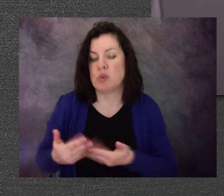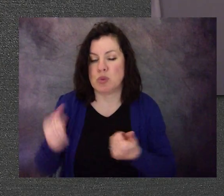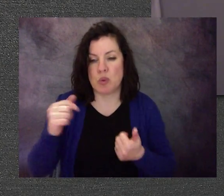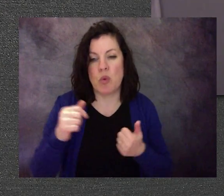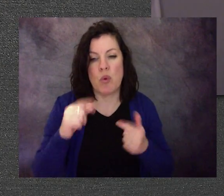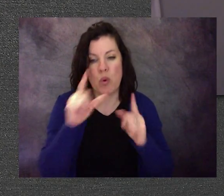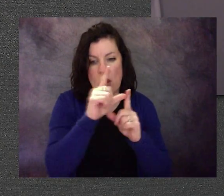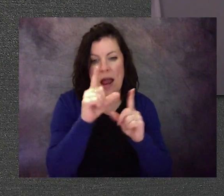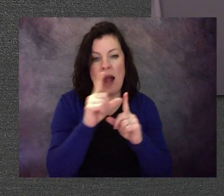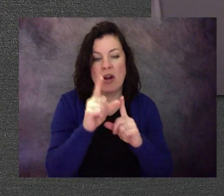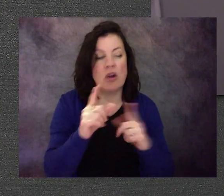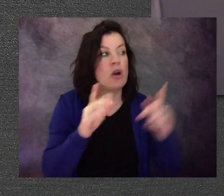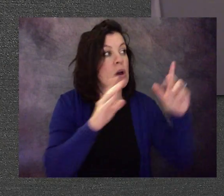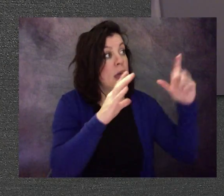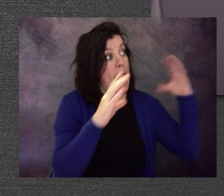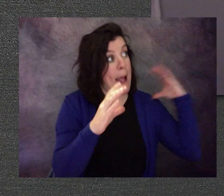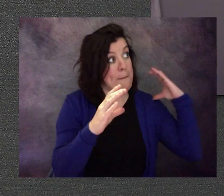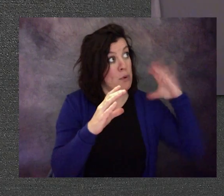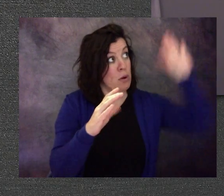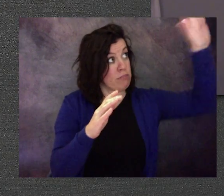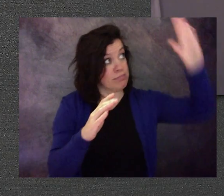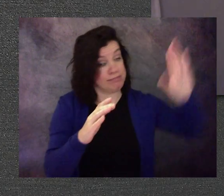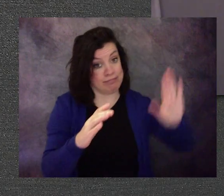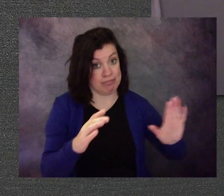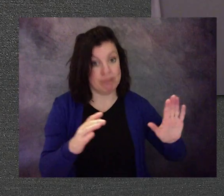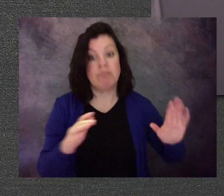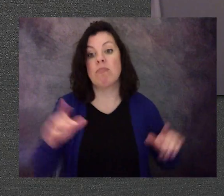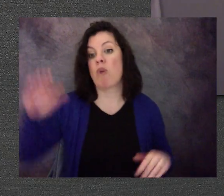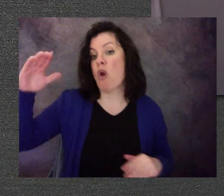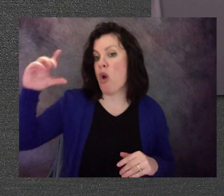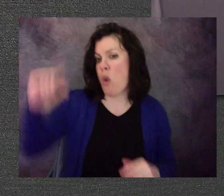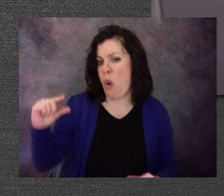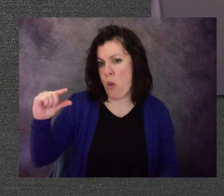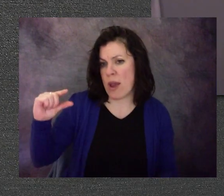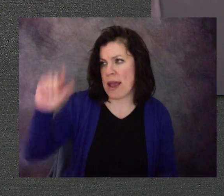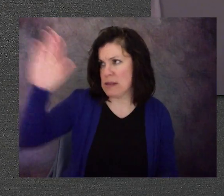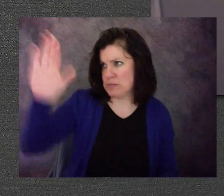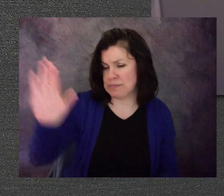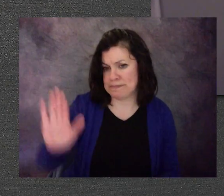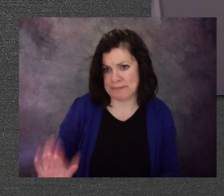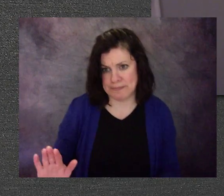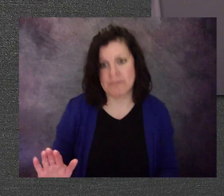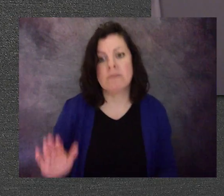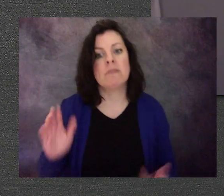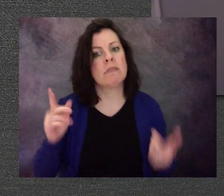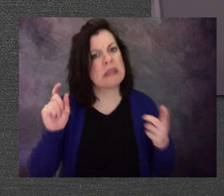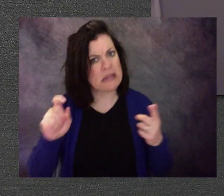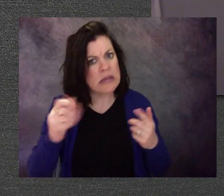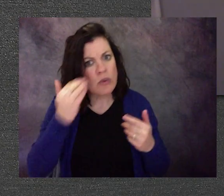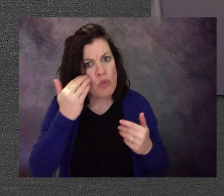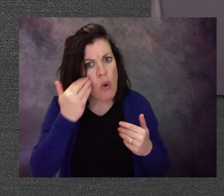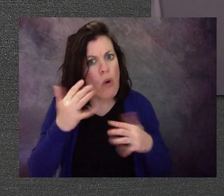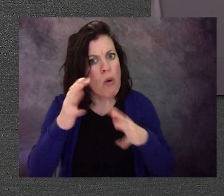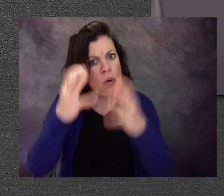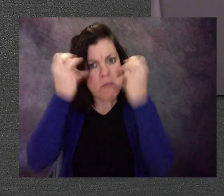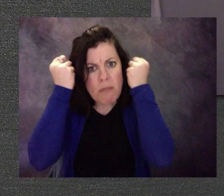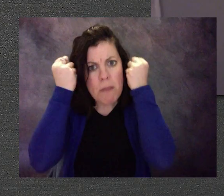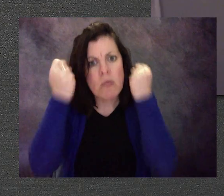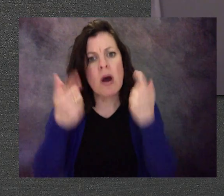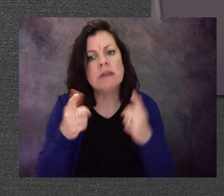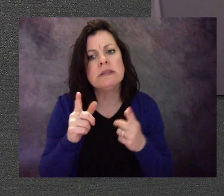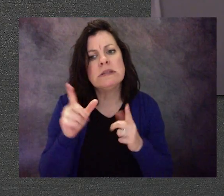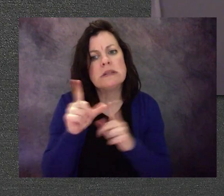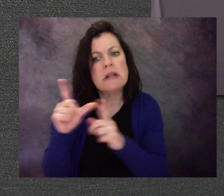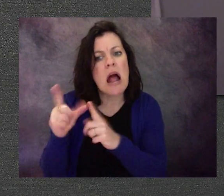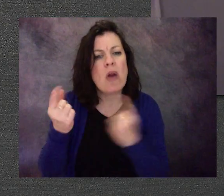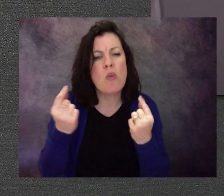letters, and our lowercase, our little letters, because we need to know which ones are the big ones and which ones are the little ones. And I know